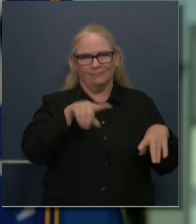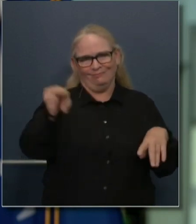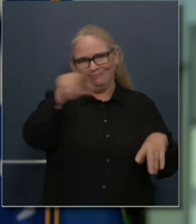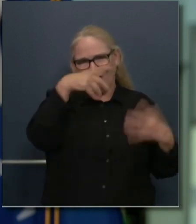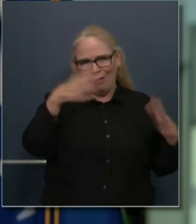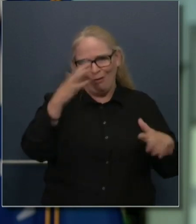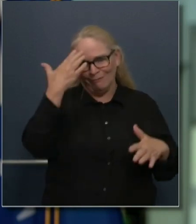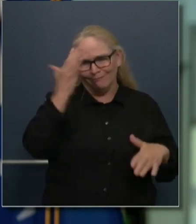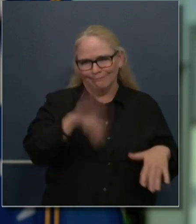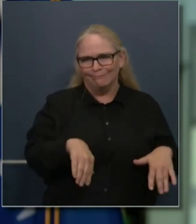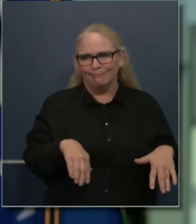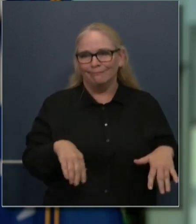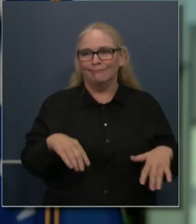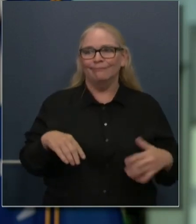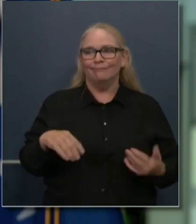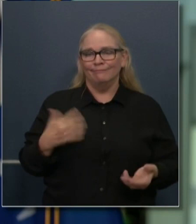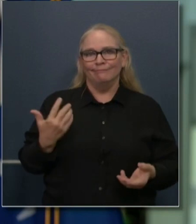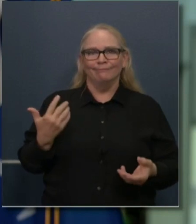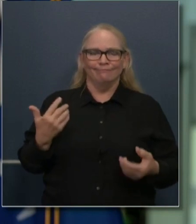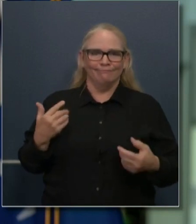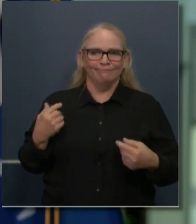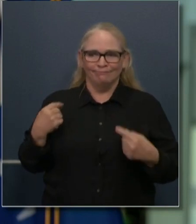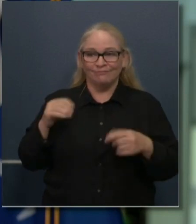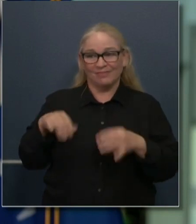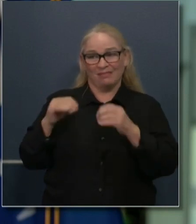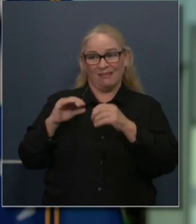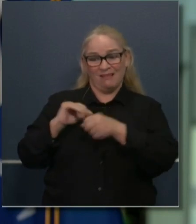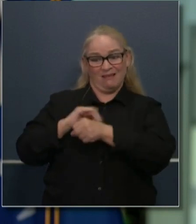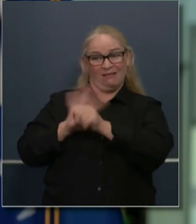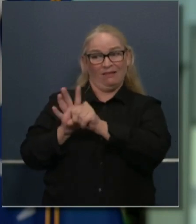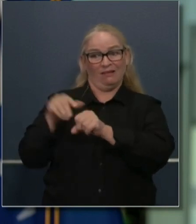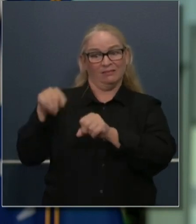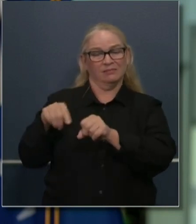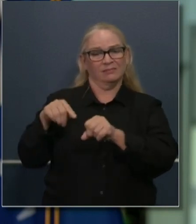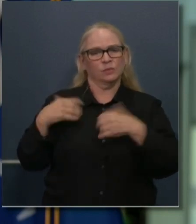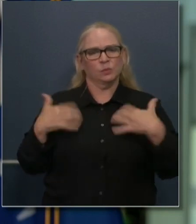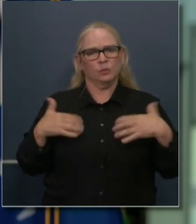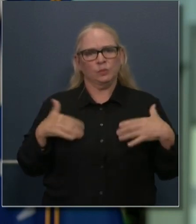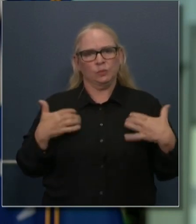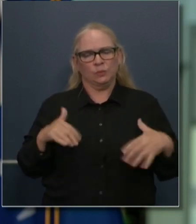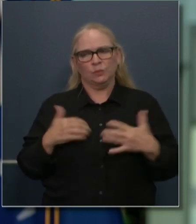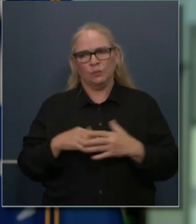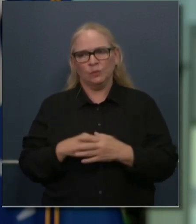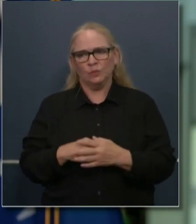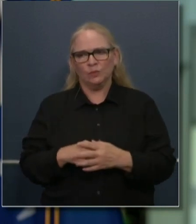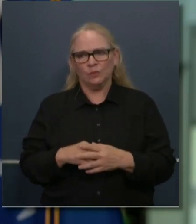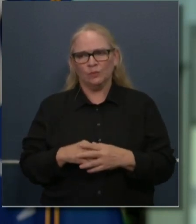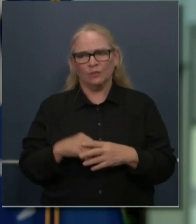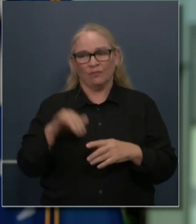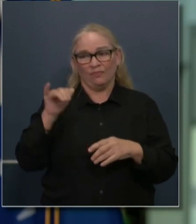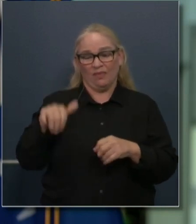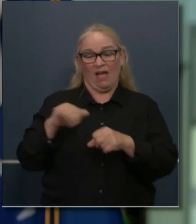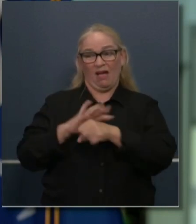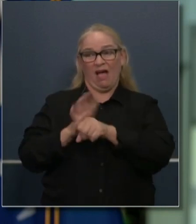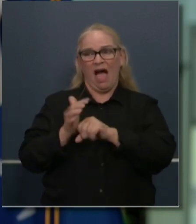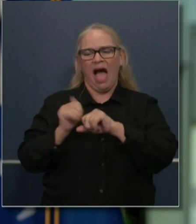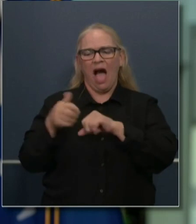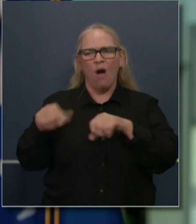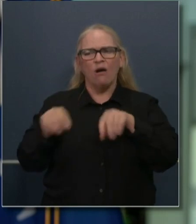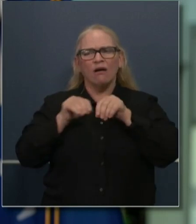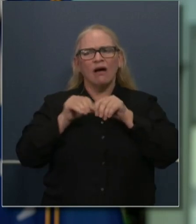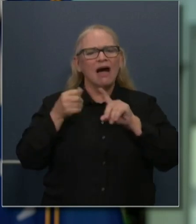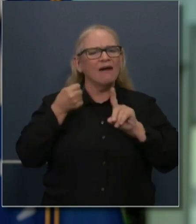is the relationship of this virus to specific and particular populations in the state of California that are